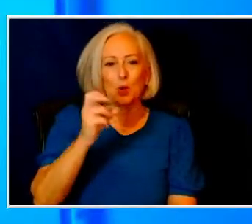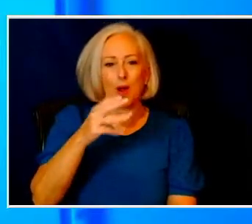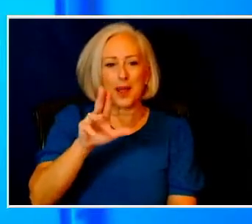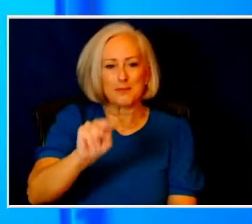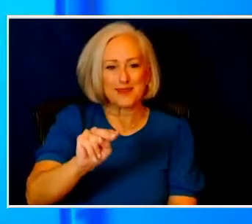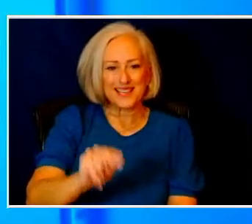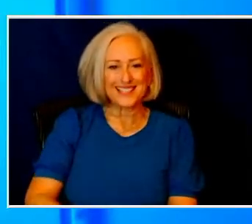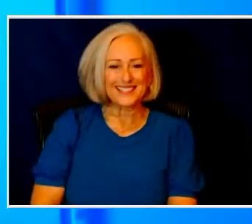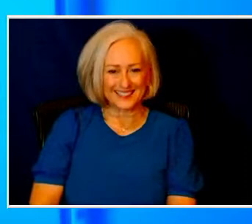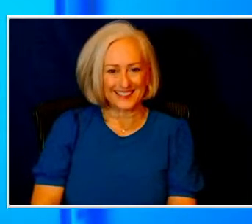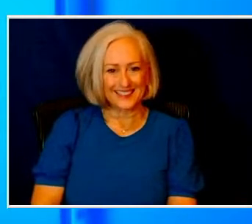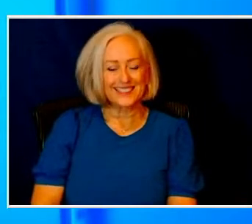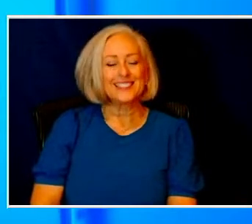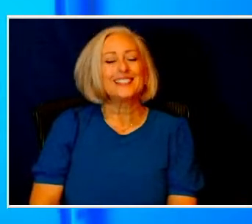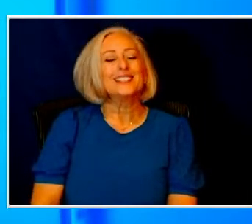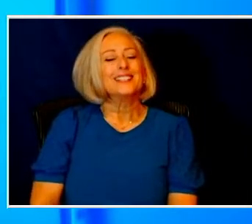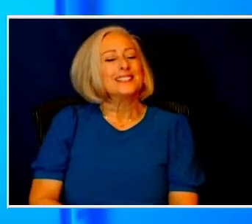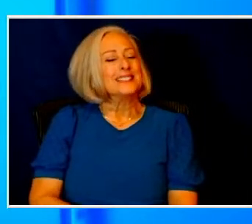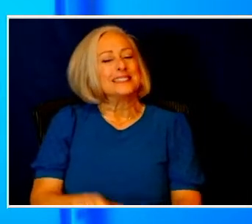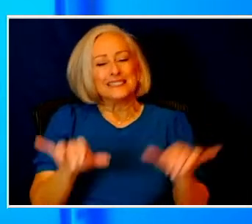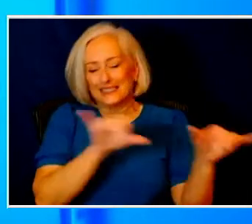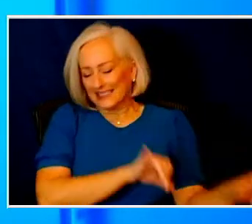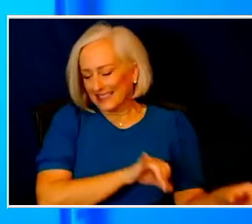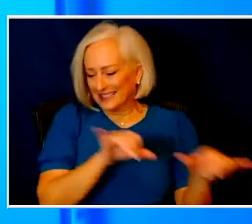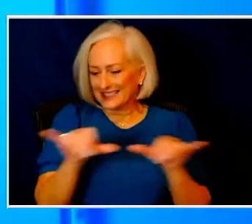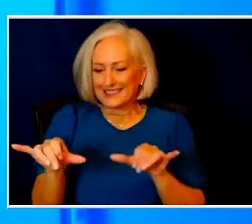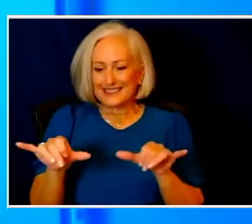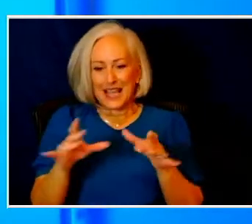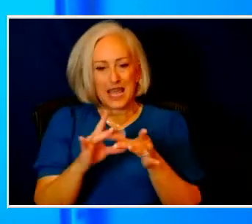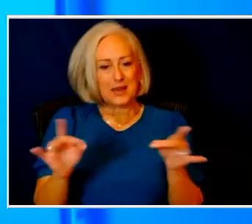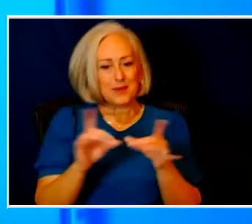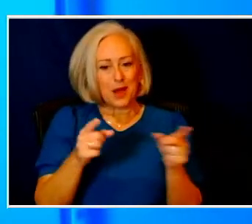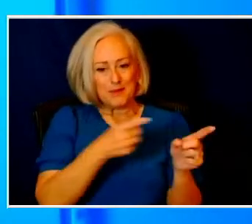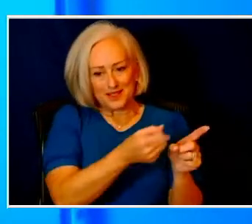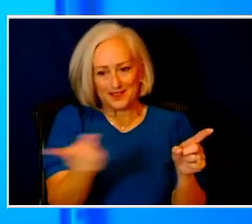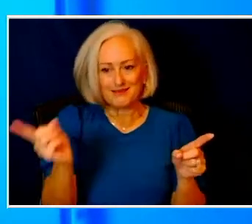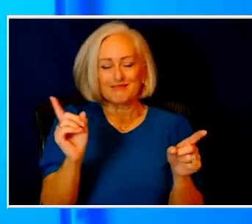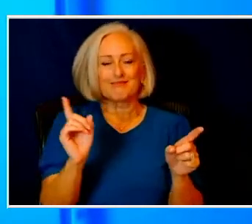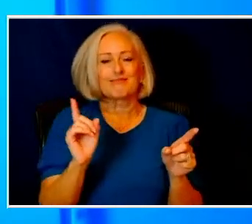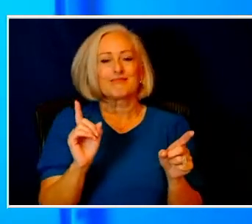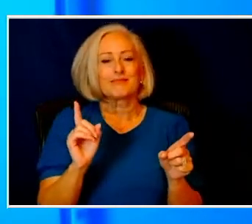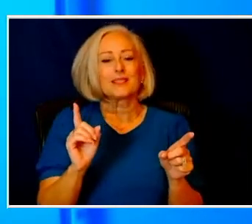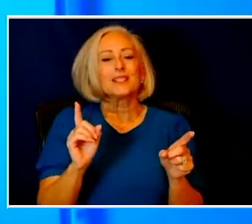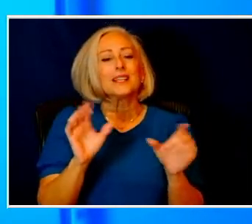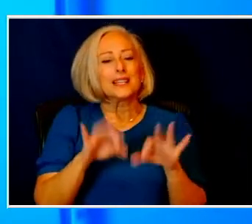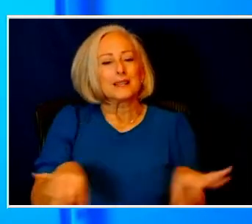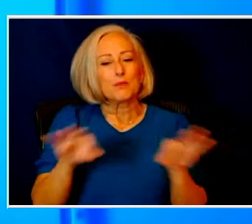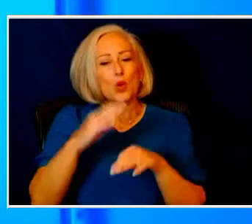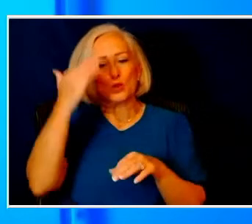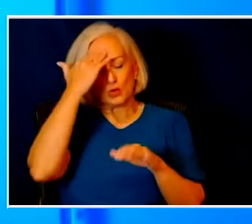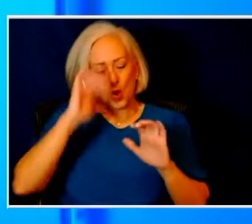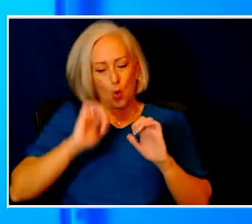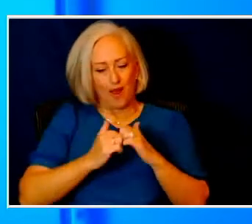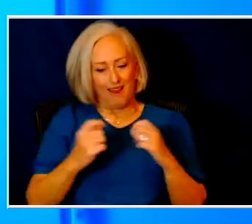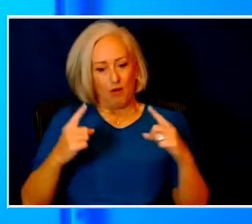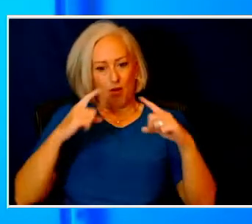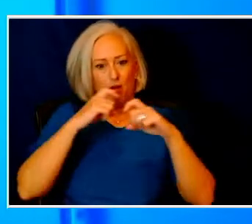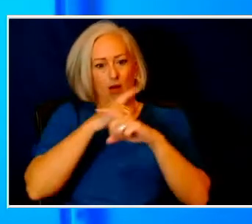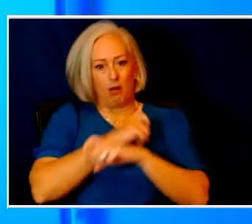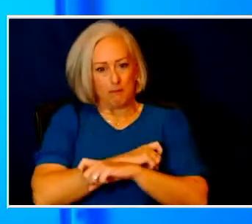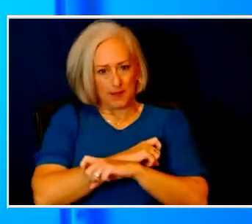my colleague said, but also I really want people to understand how complex the mechanisms that regulate